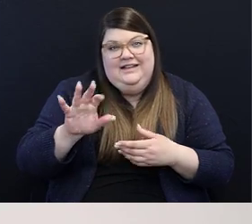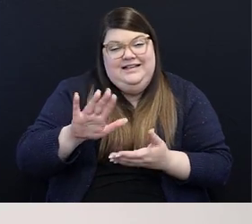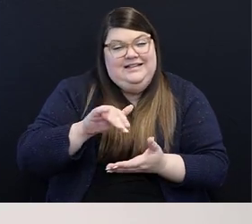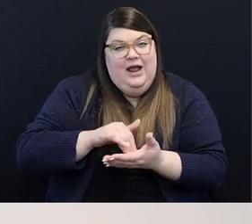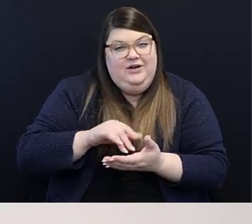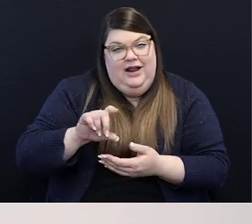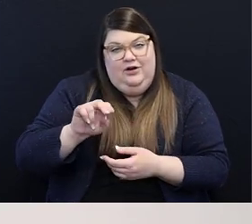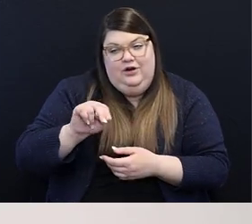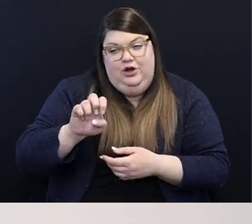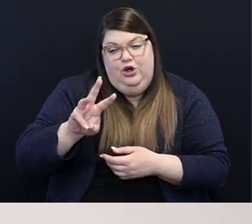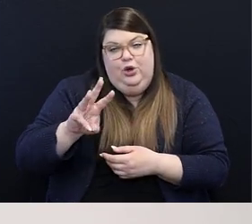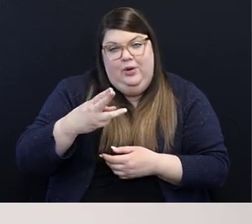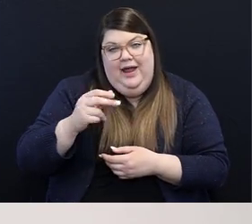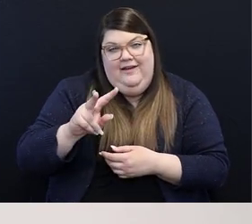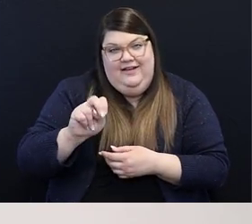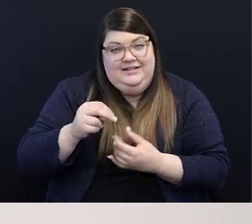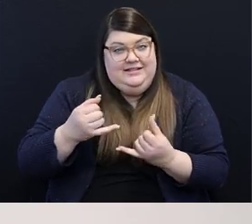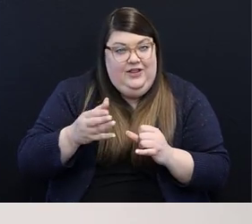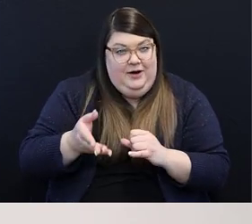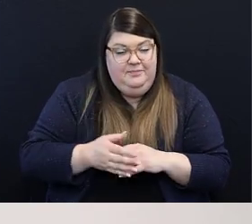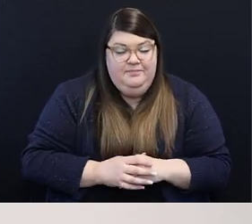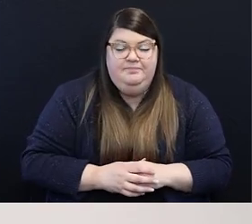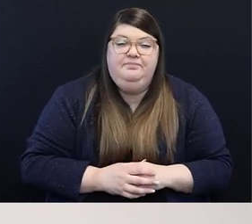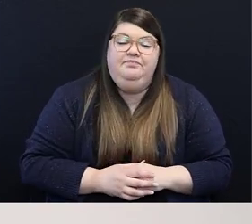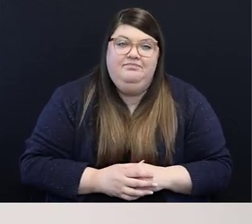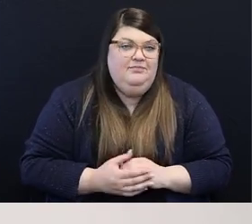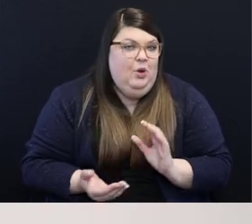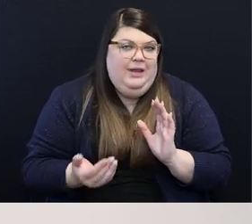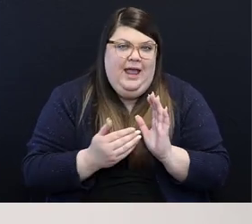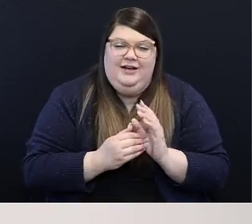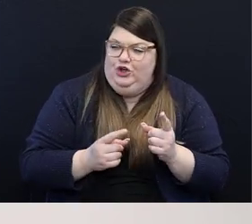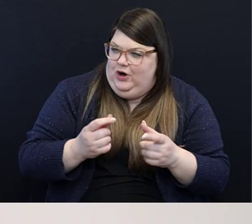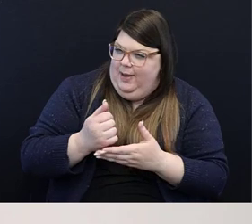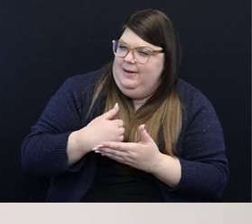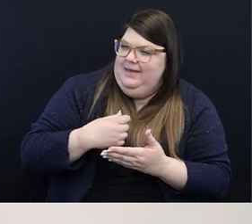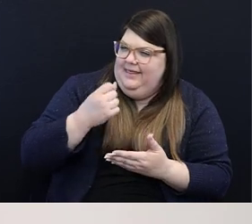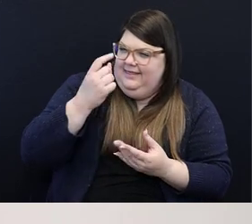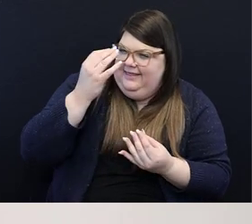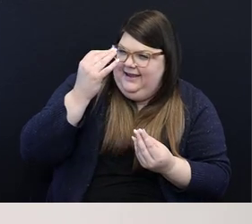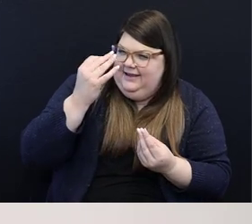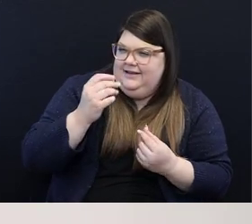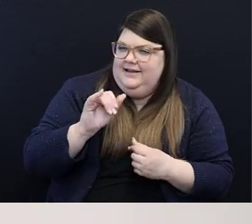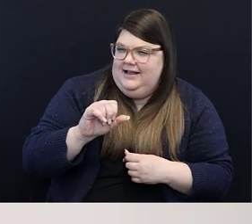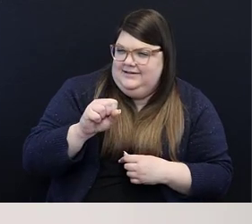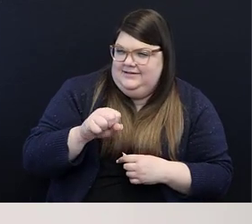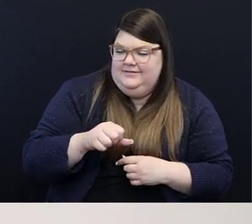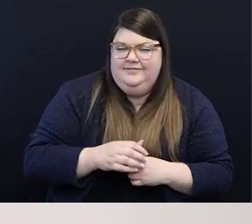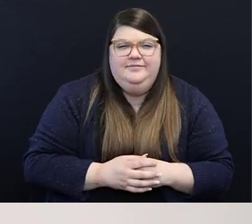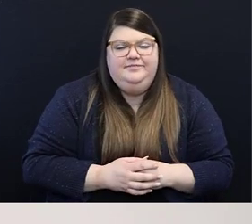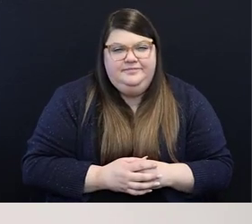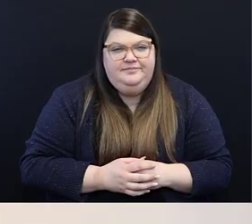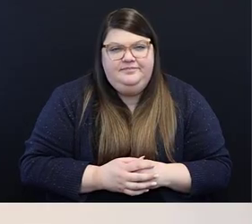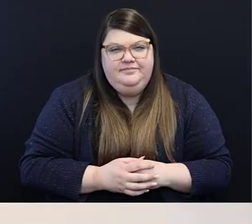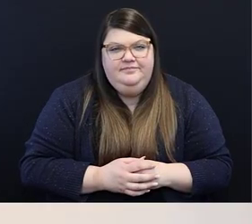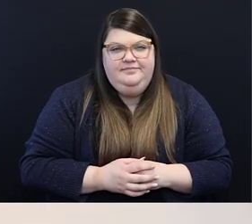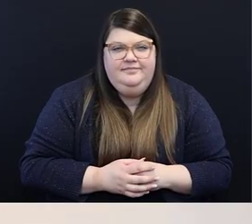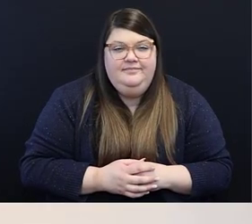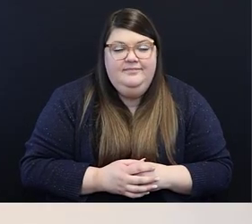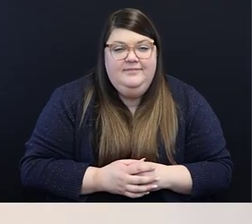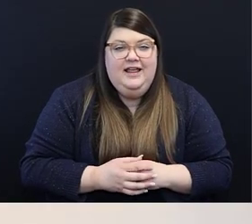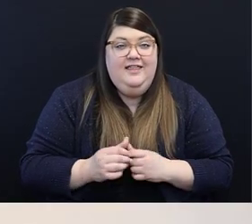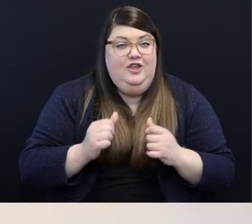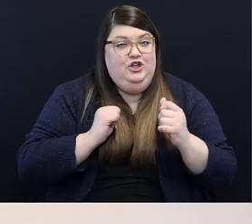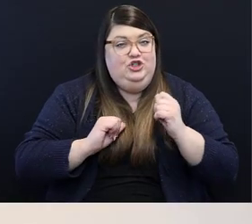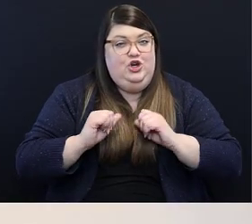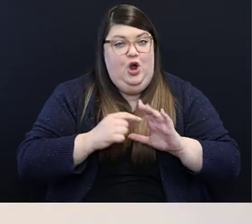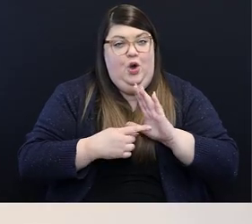So. But again, like, so yeah. Just, you're helping me think. Yes, yes. So the show